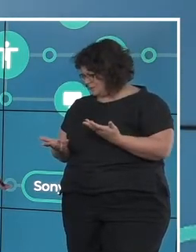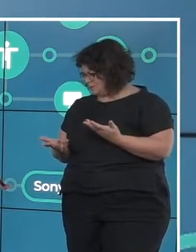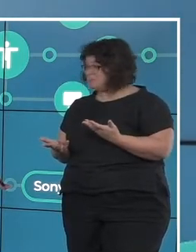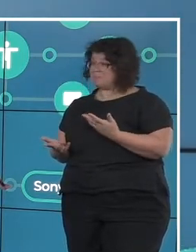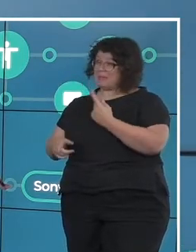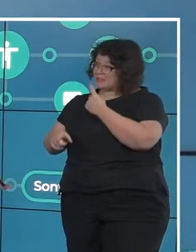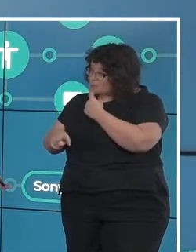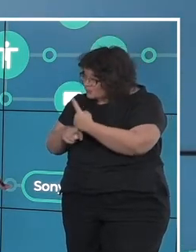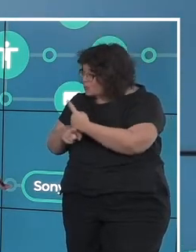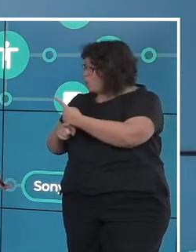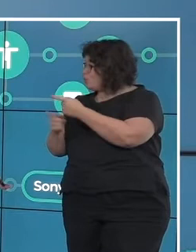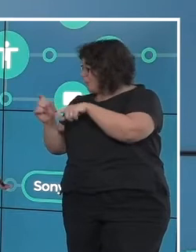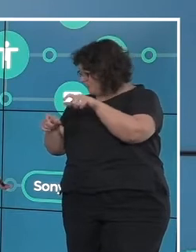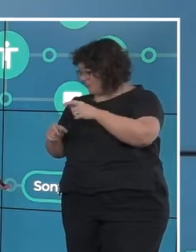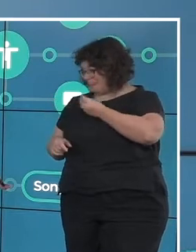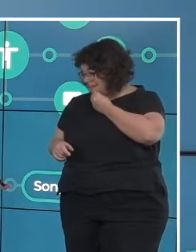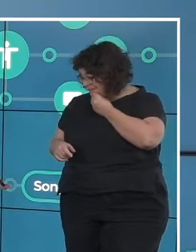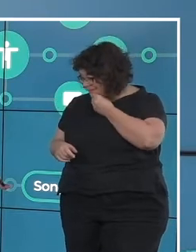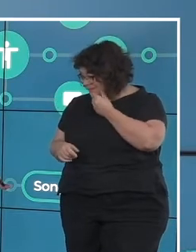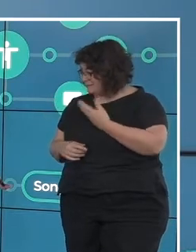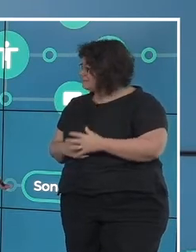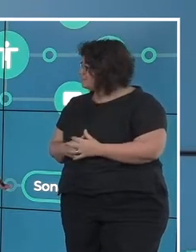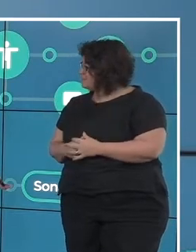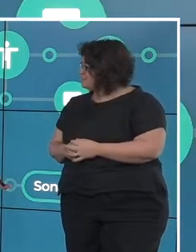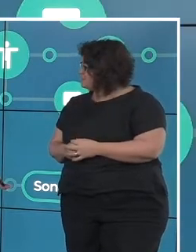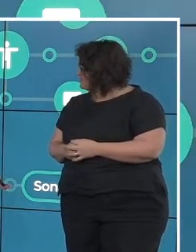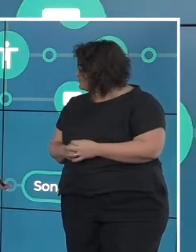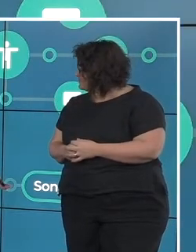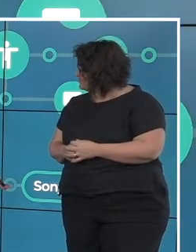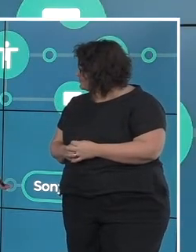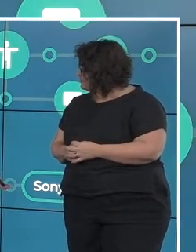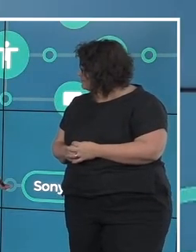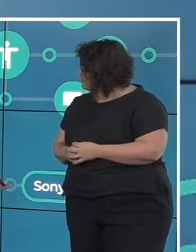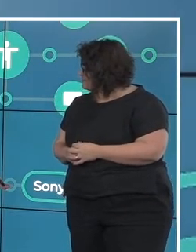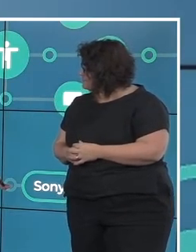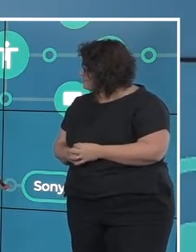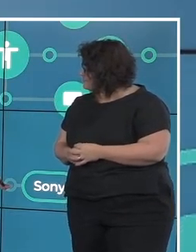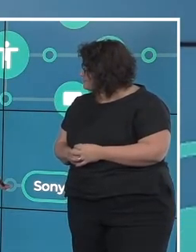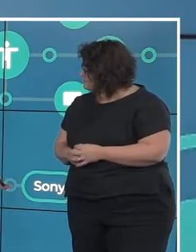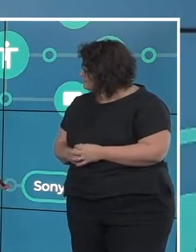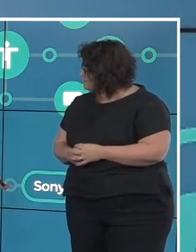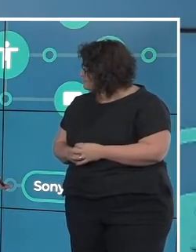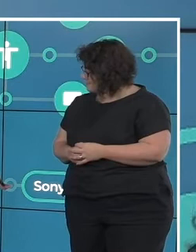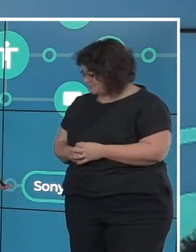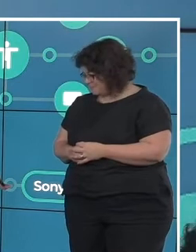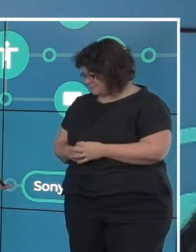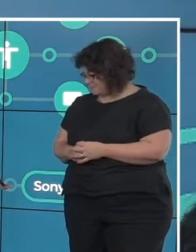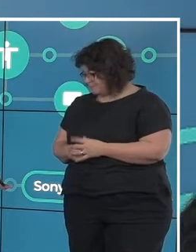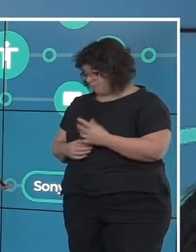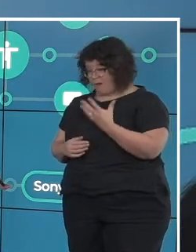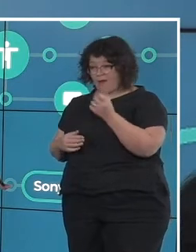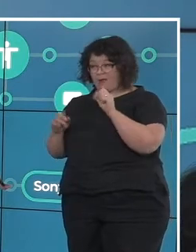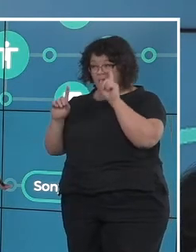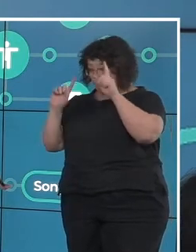Android. It's Palm. So I recommend everybody. You can buy it cheap